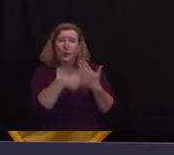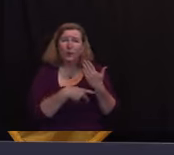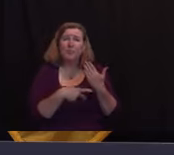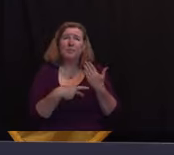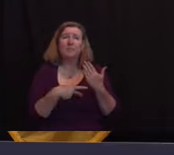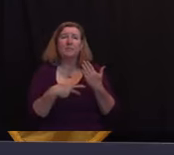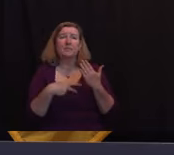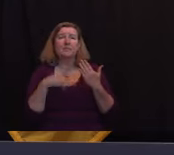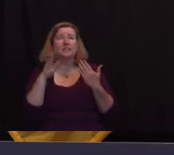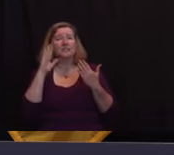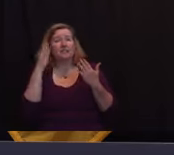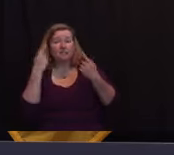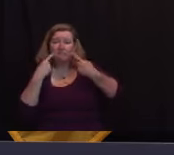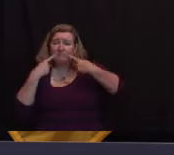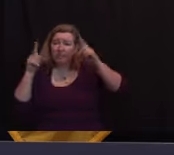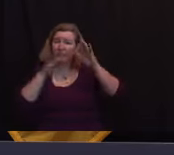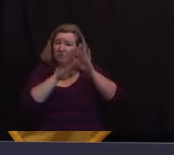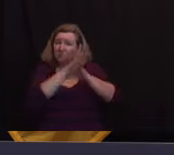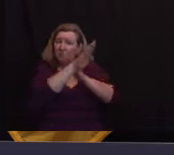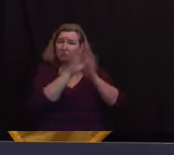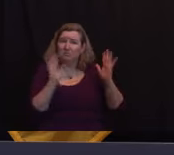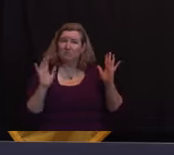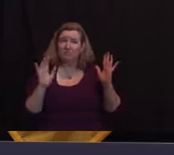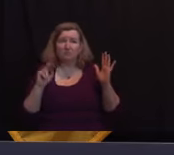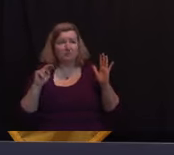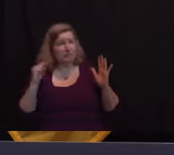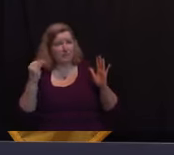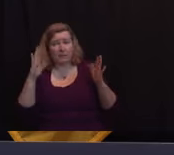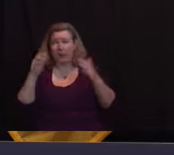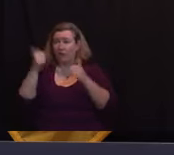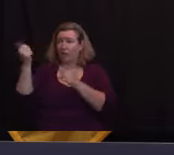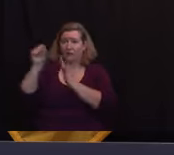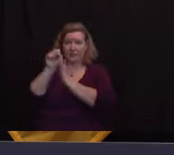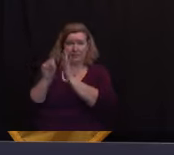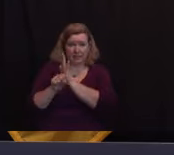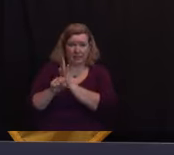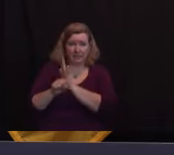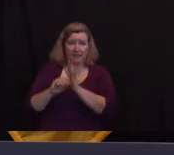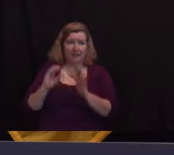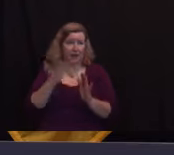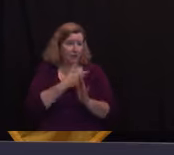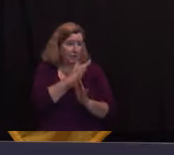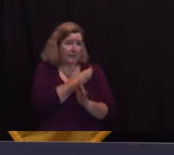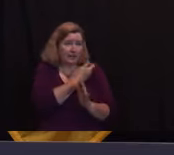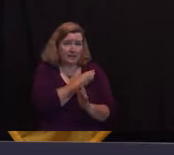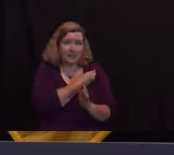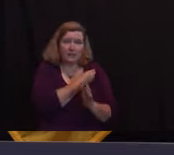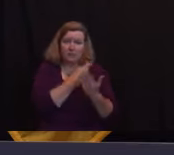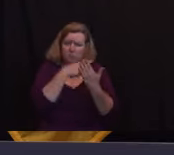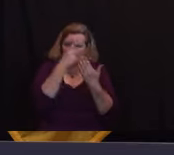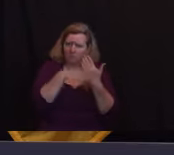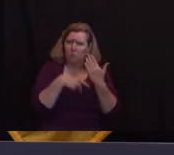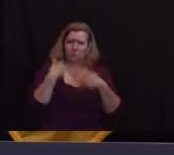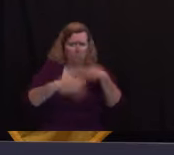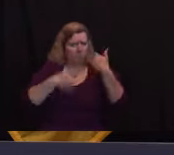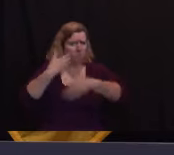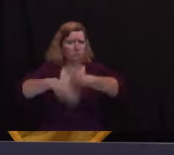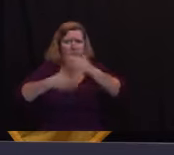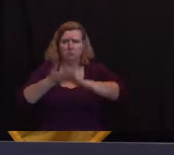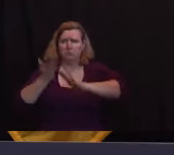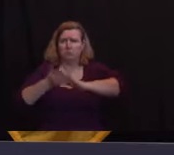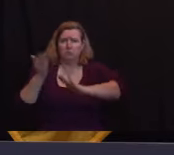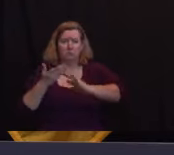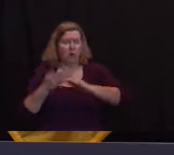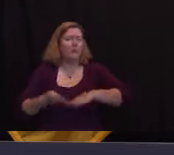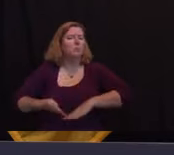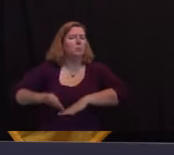program is as successful as any state in America, and I think we should all be proud of that. and we're making a lot of good progress on equity, but